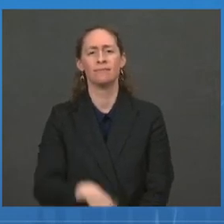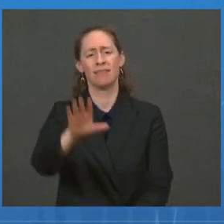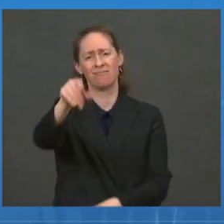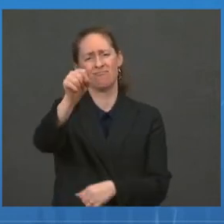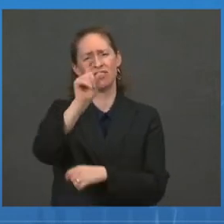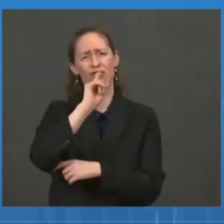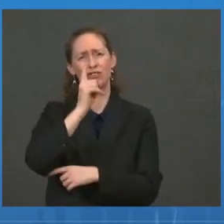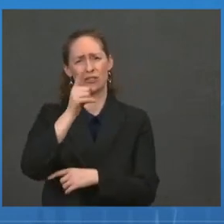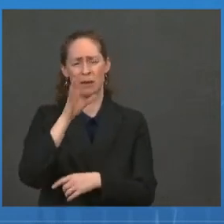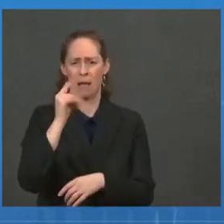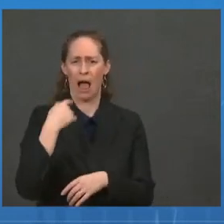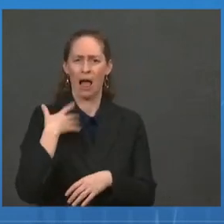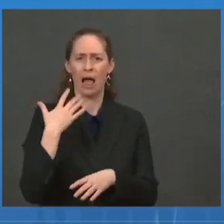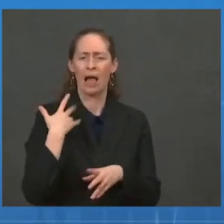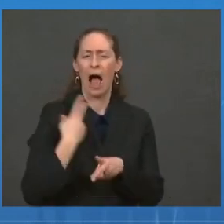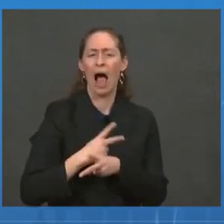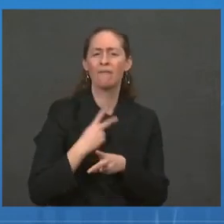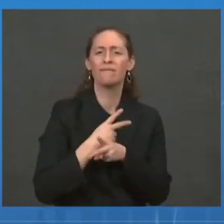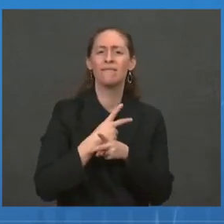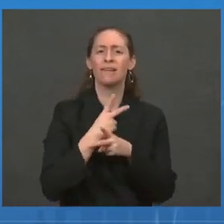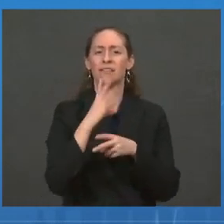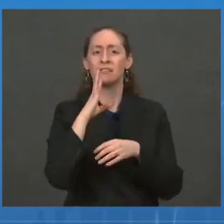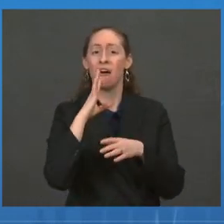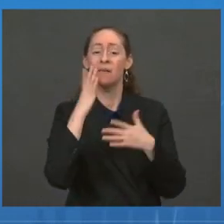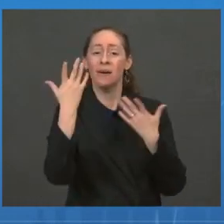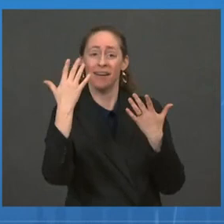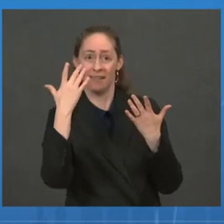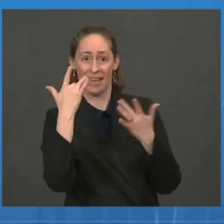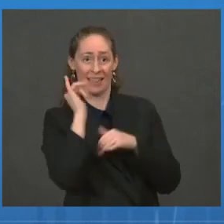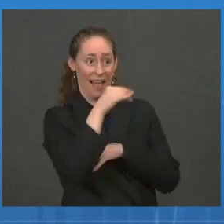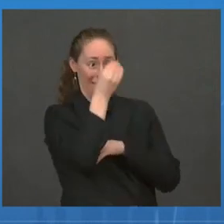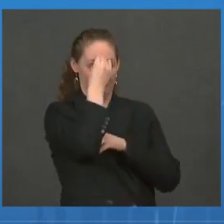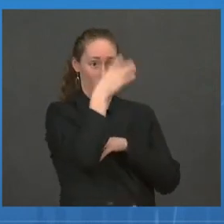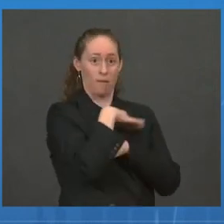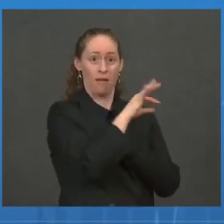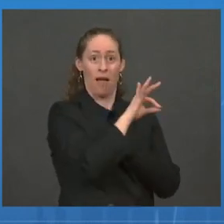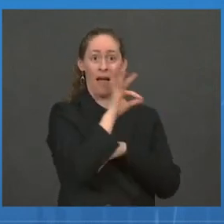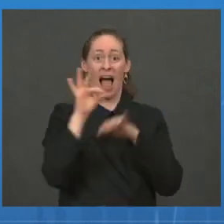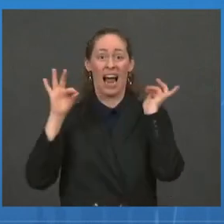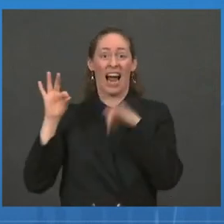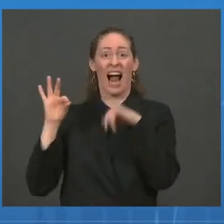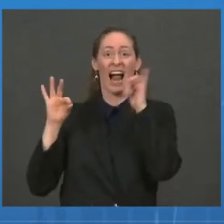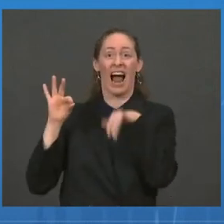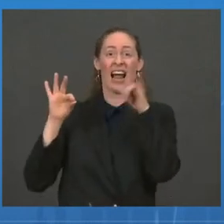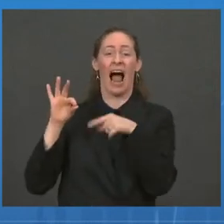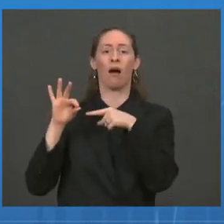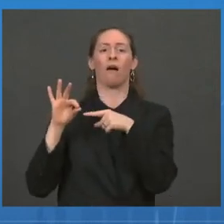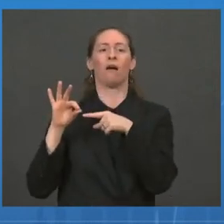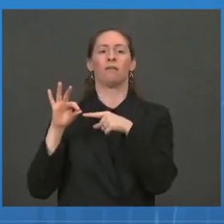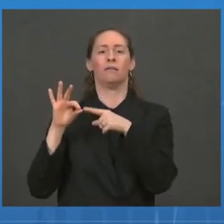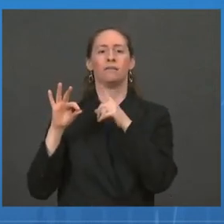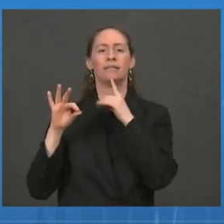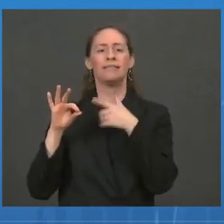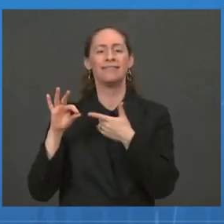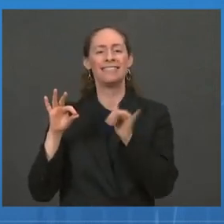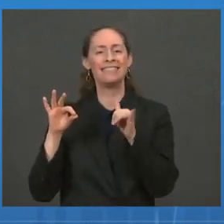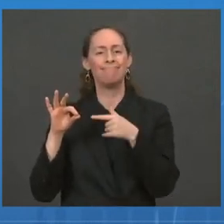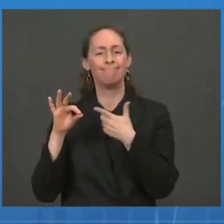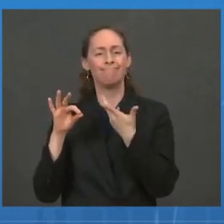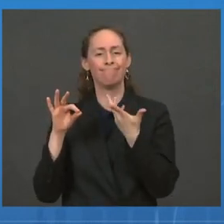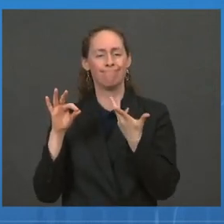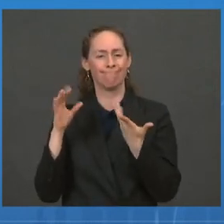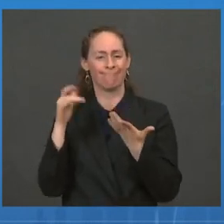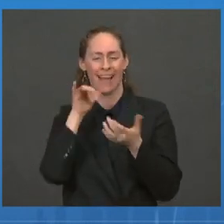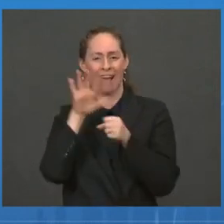we really don't know there have been as you mentioned correctly some anecdotal reports out of south africa that the physicians